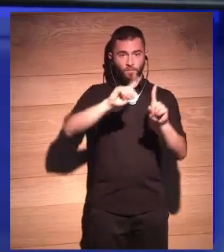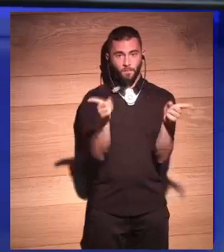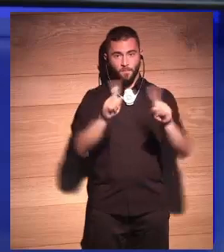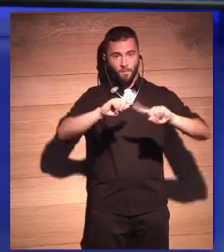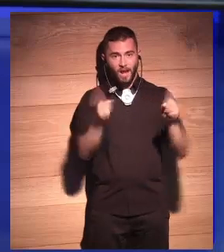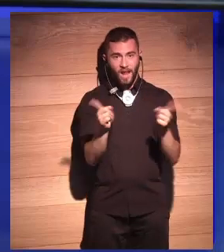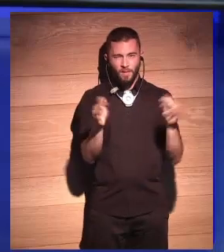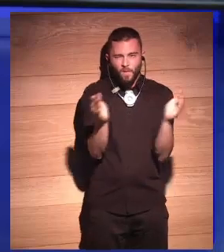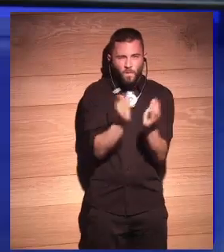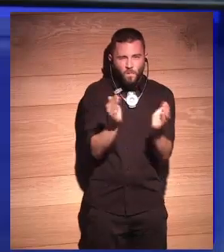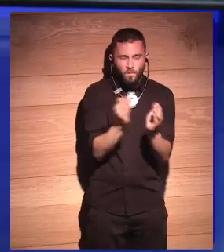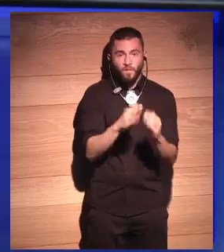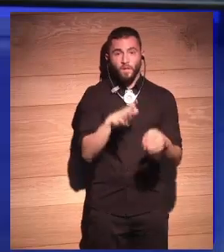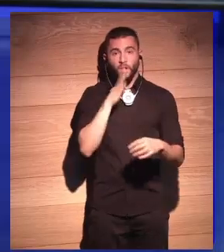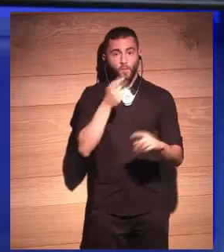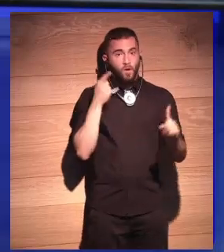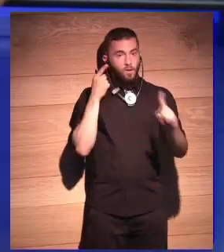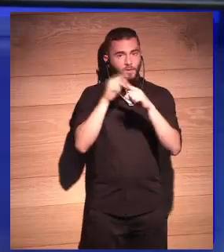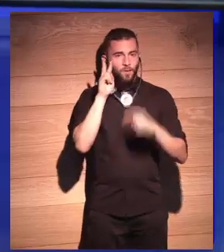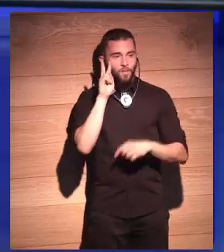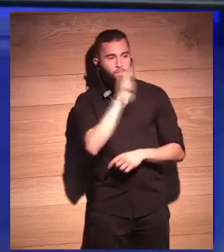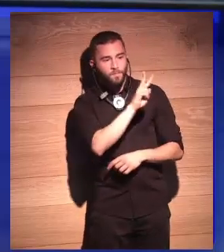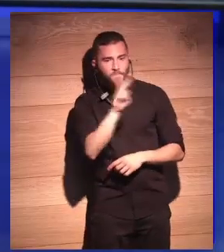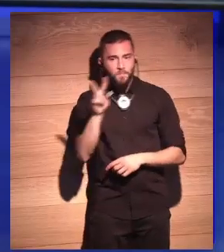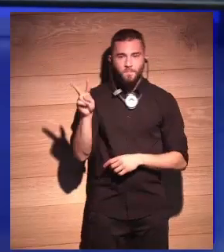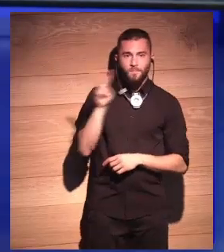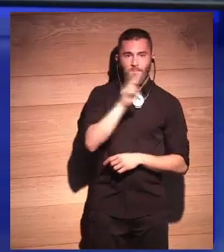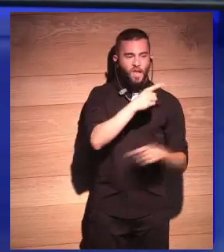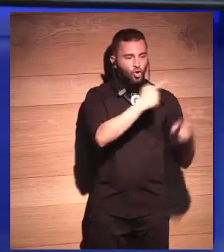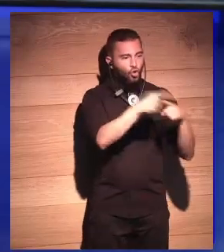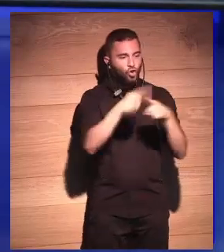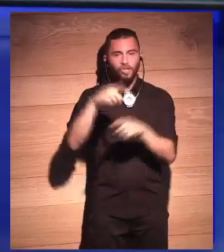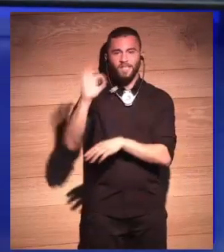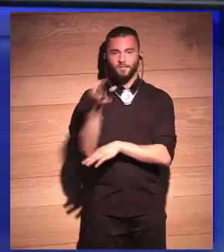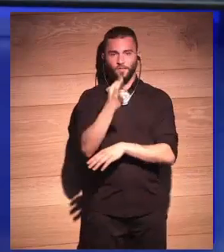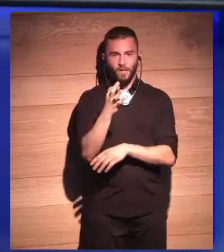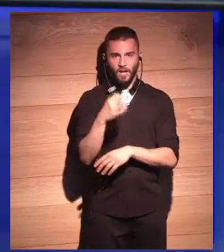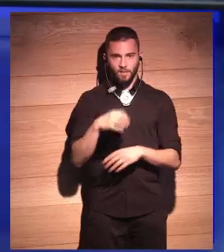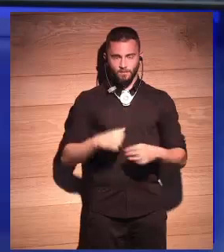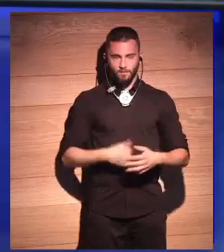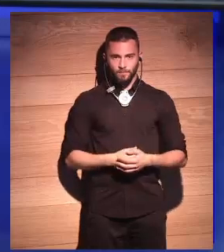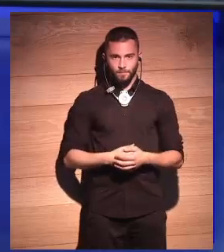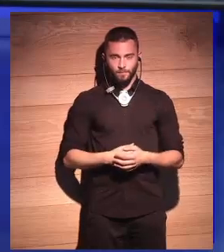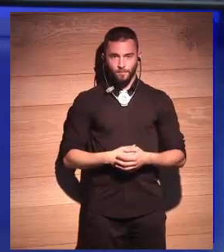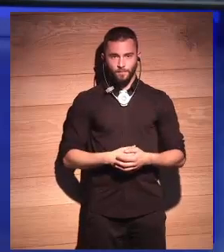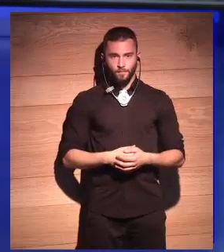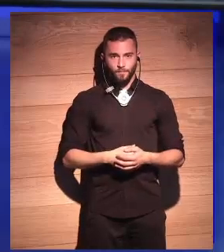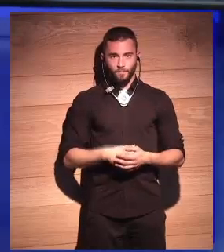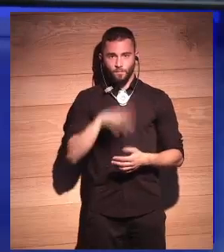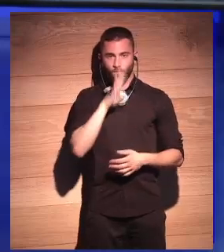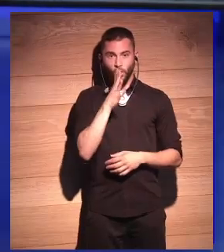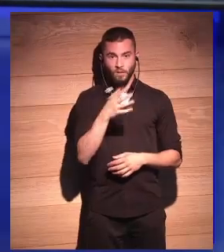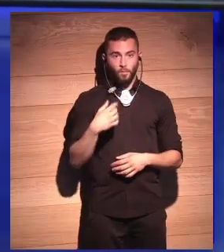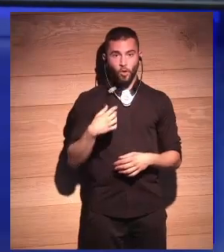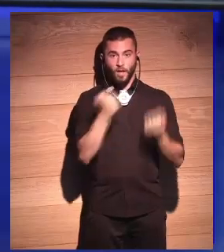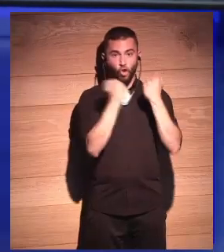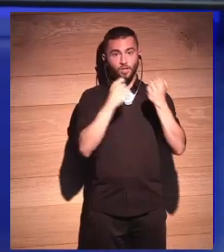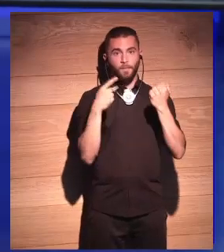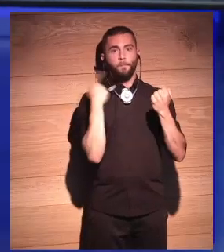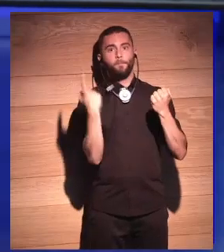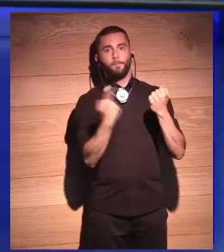field of view is full of stationary objects. The reason you get motion sickness in a car is the little